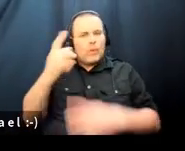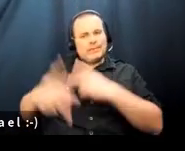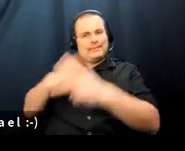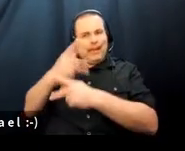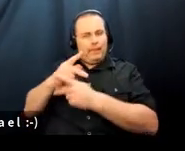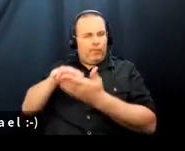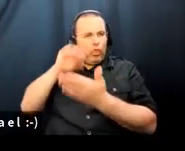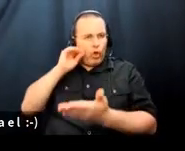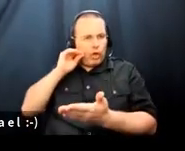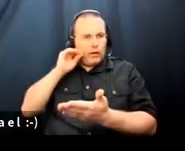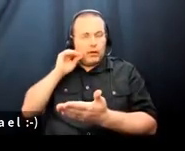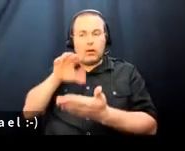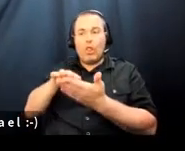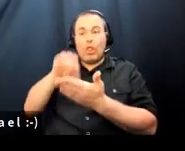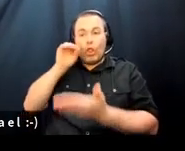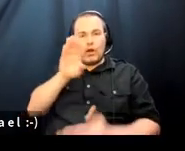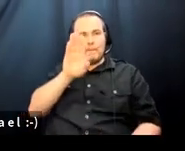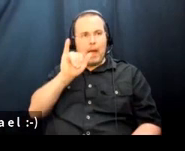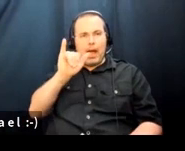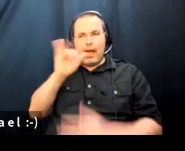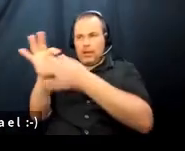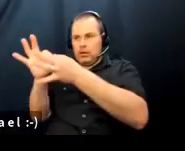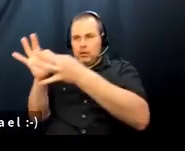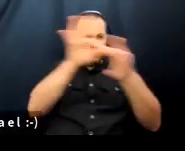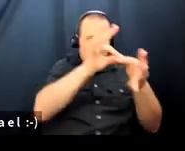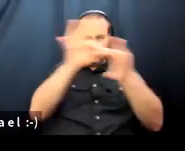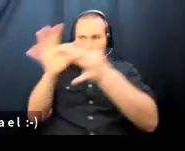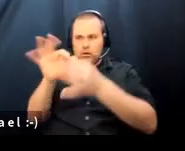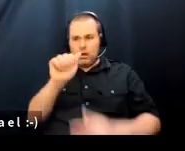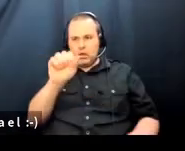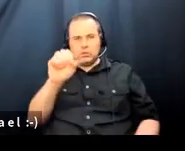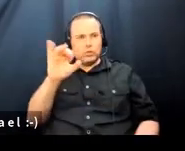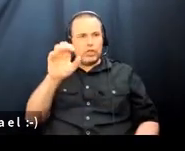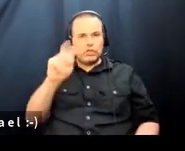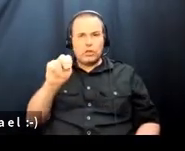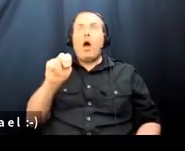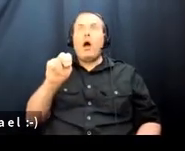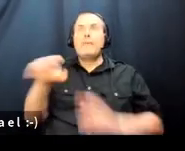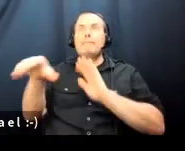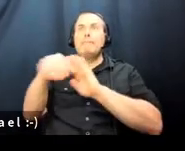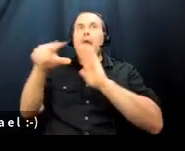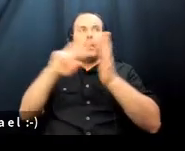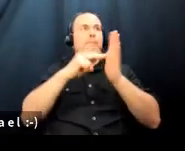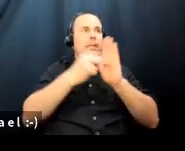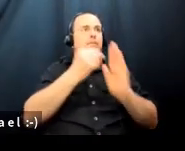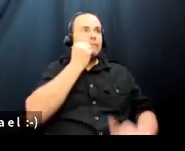I'm associating the bell with I'm going to get the food.